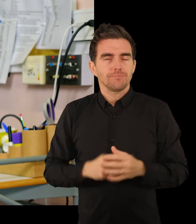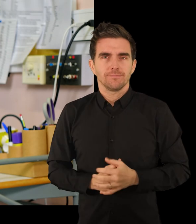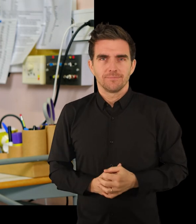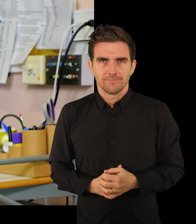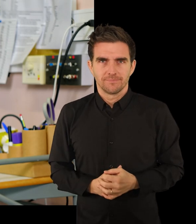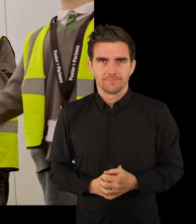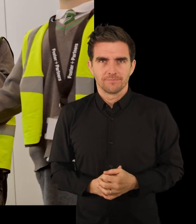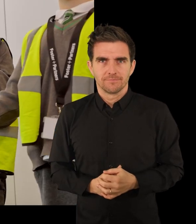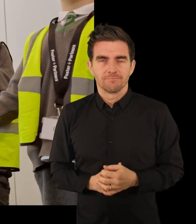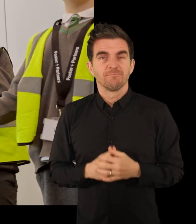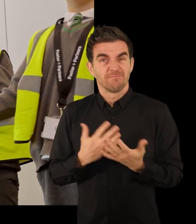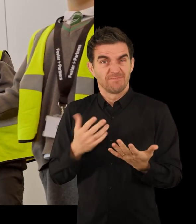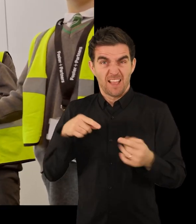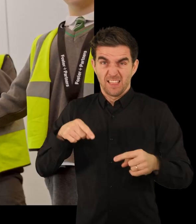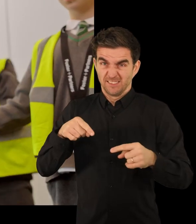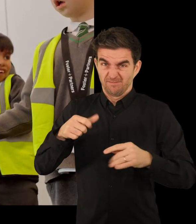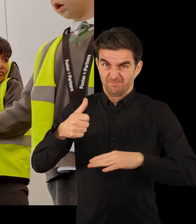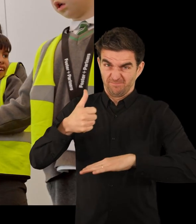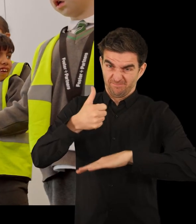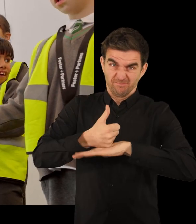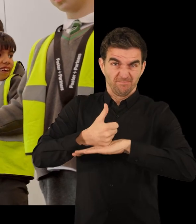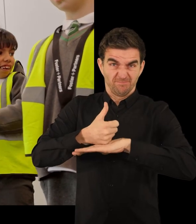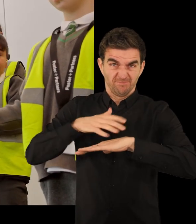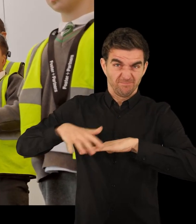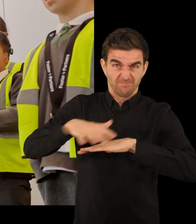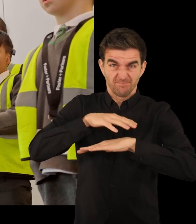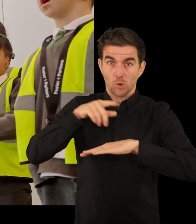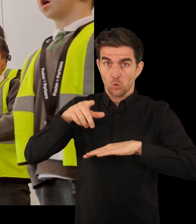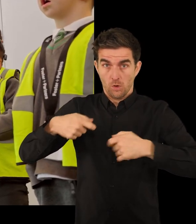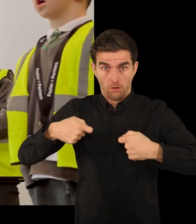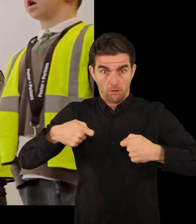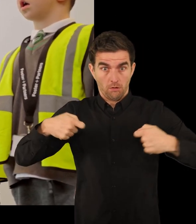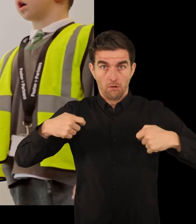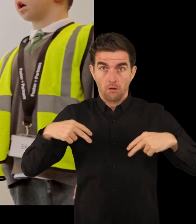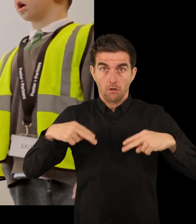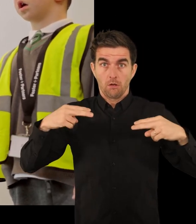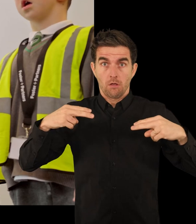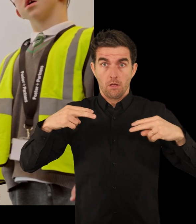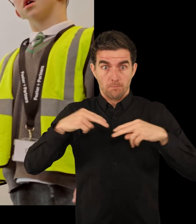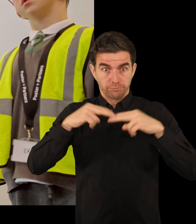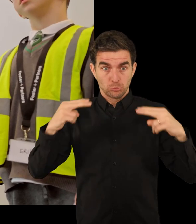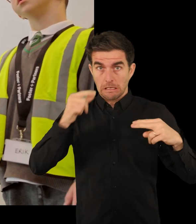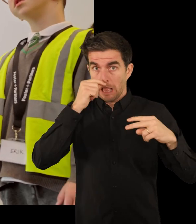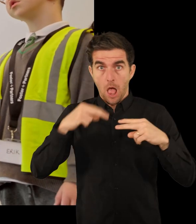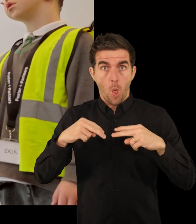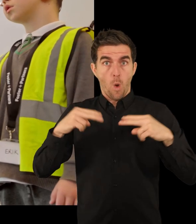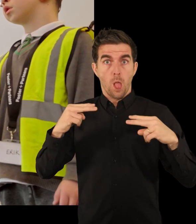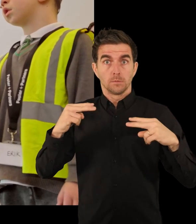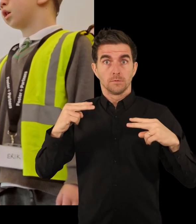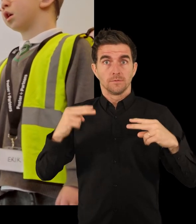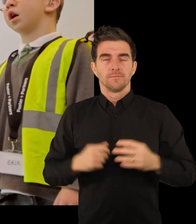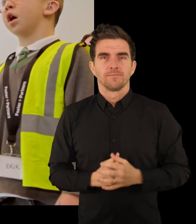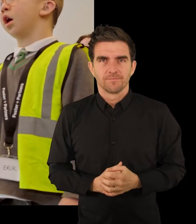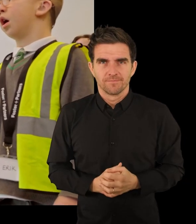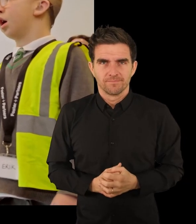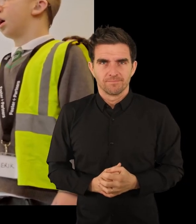their understanding of the world. So you are like the foundations down in the ground. You're